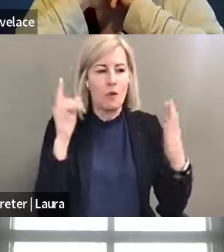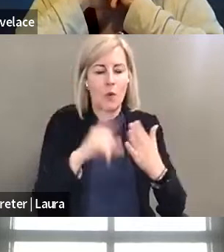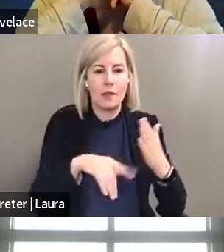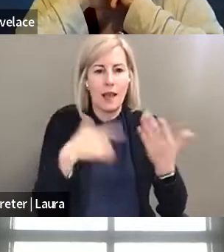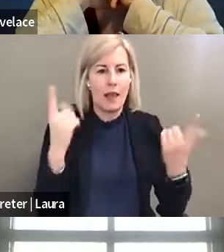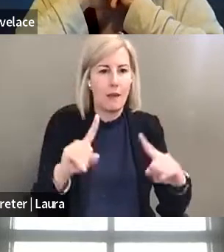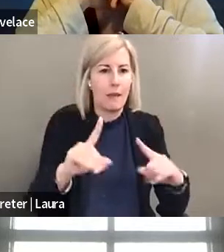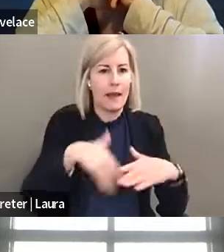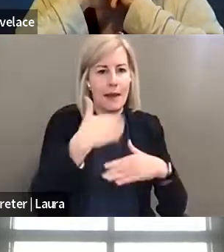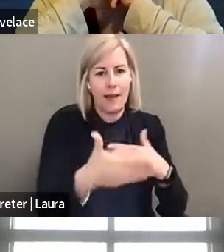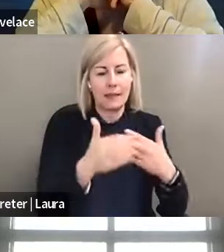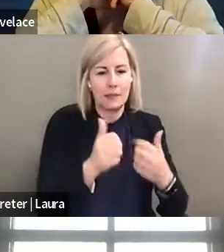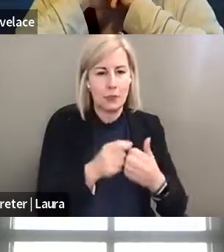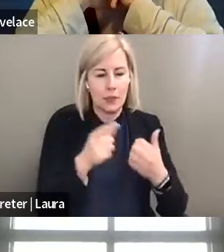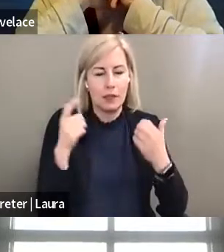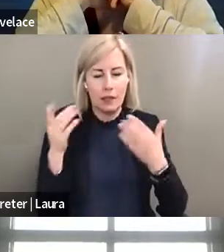happen next with them.